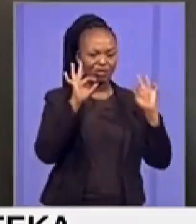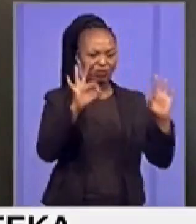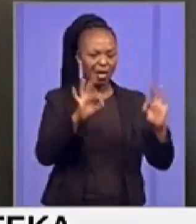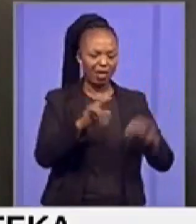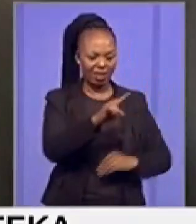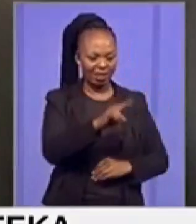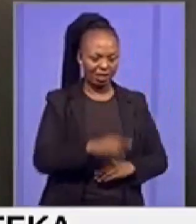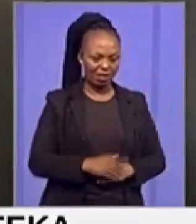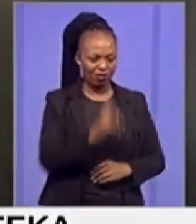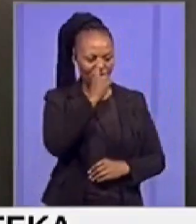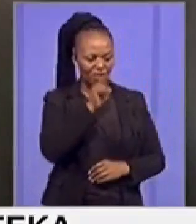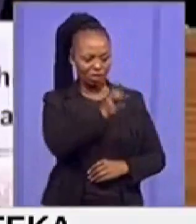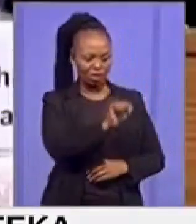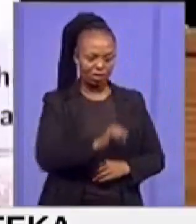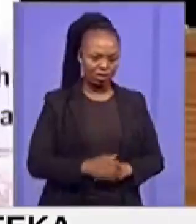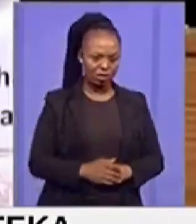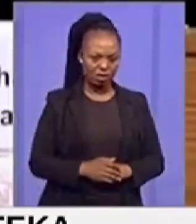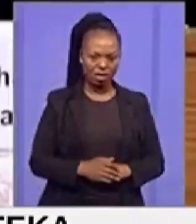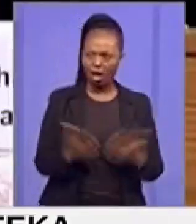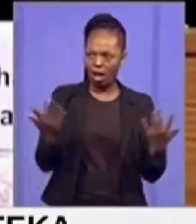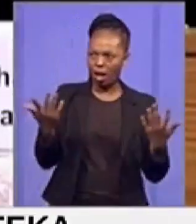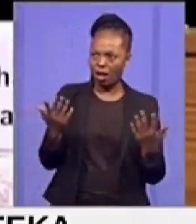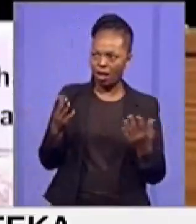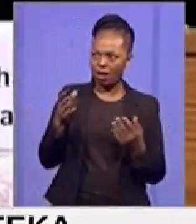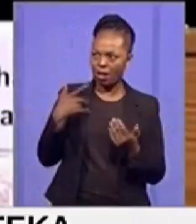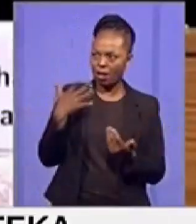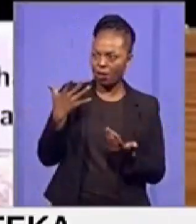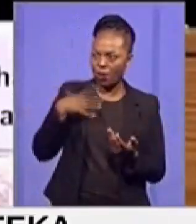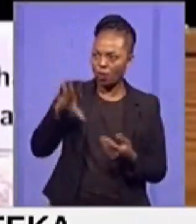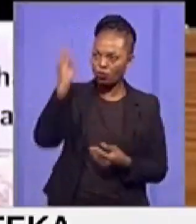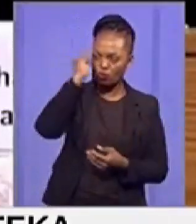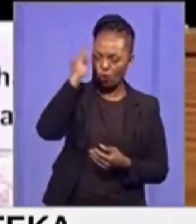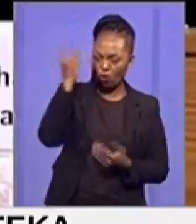immaterial. No, but no, there's a member here,